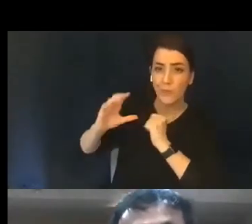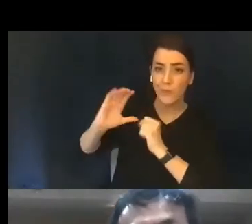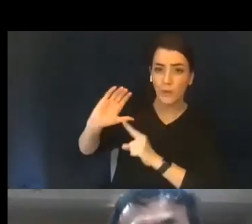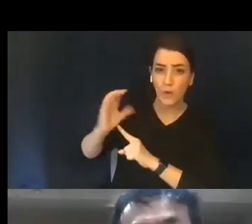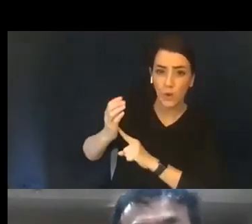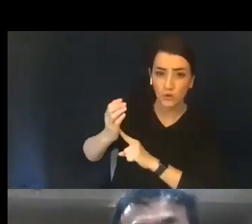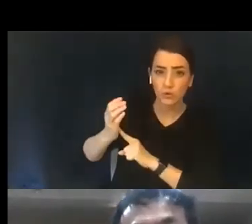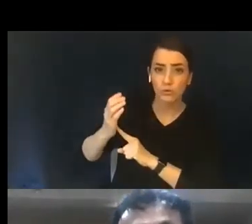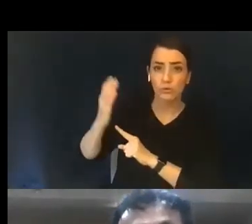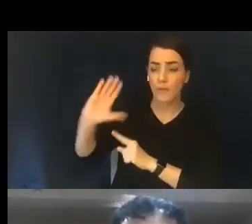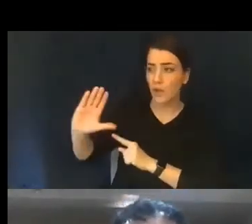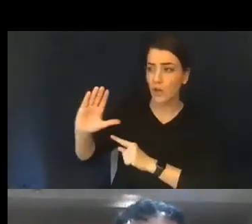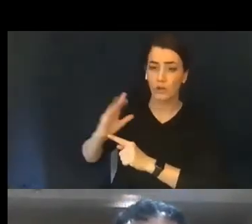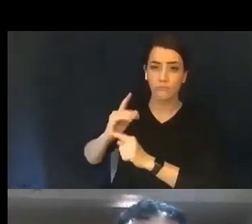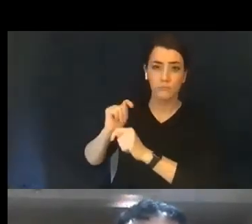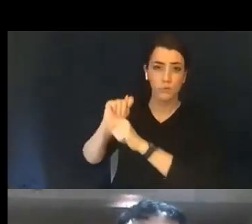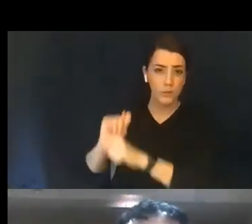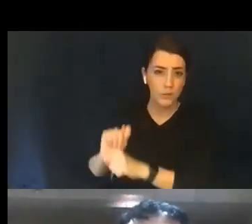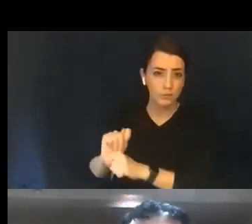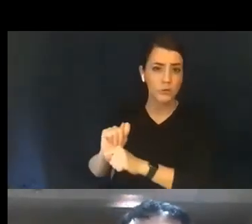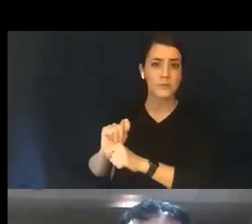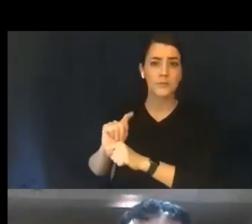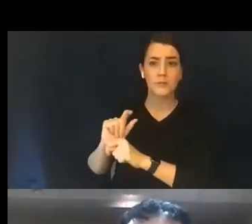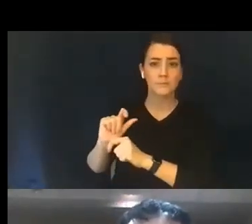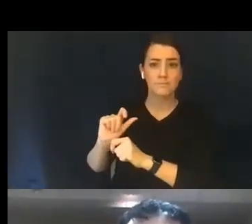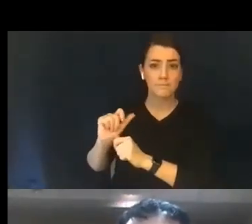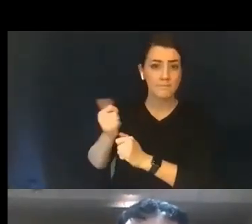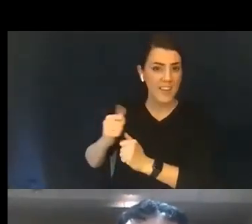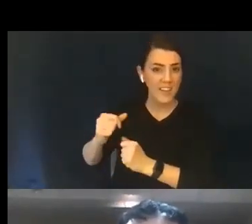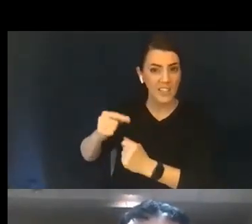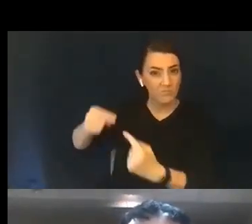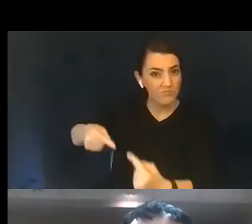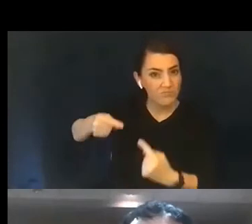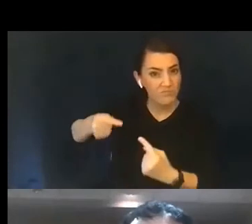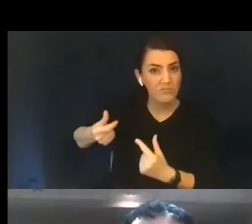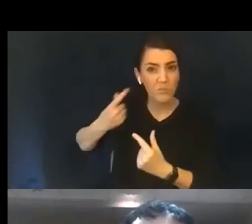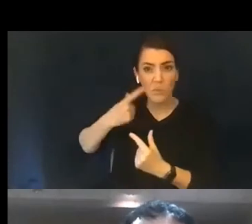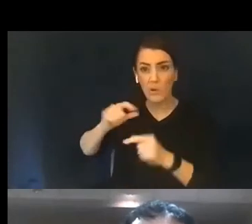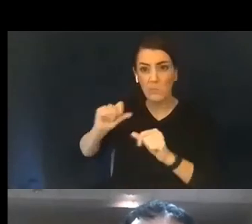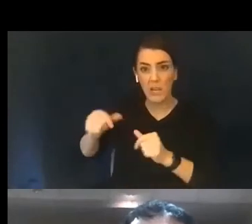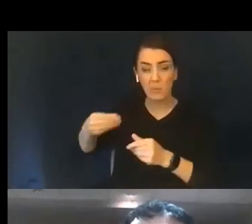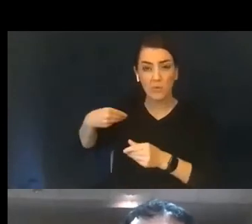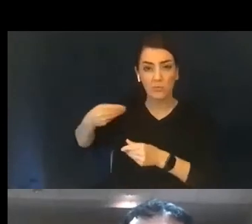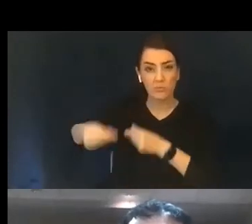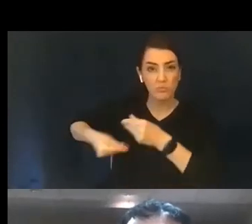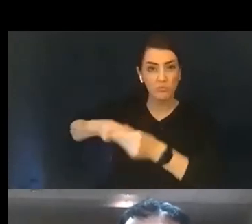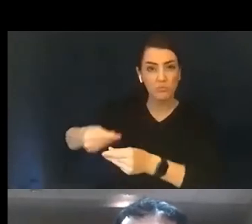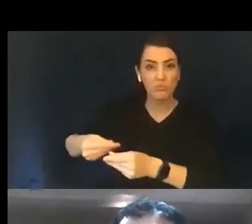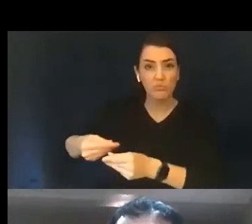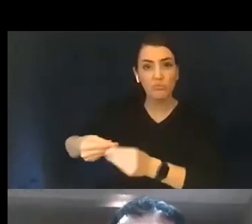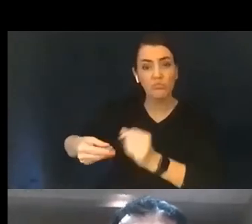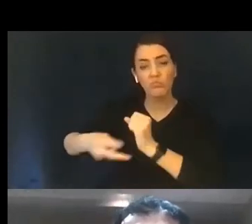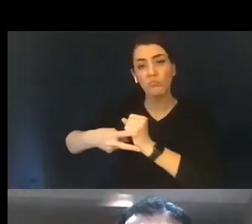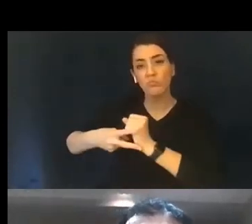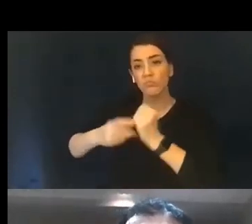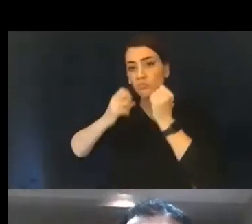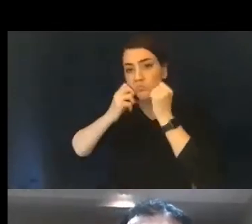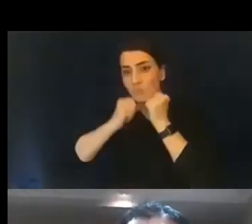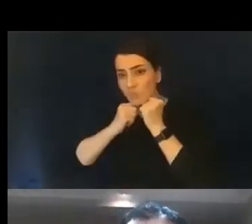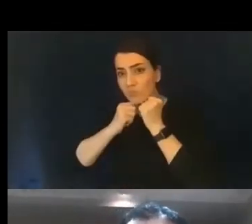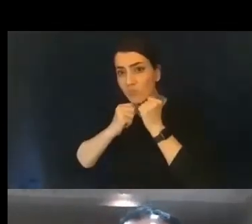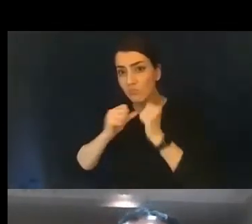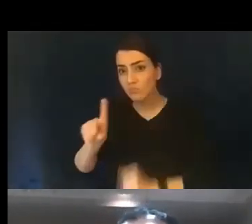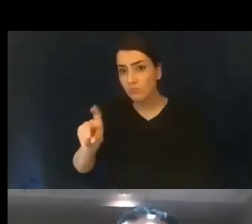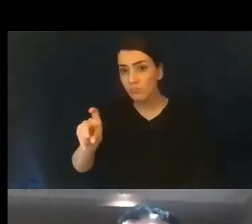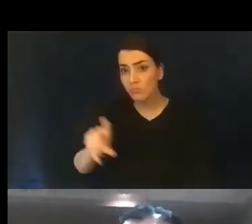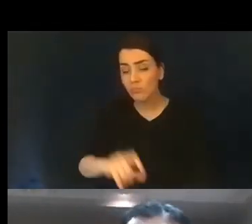and maybe if there are struggles in preserving culture and traditions here in the United States and in Minnesota.